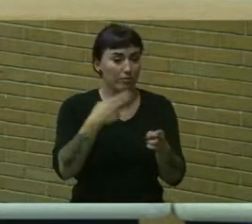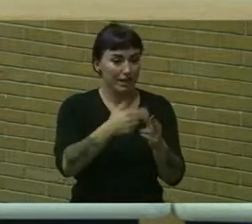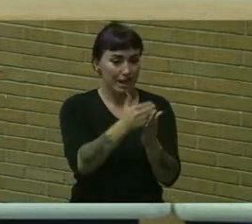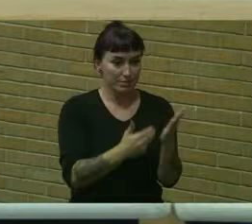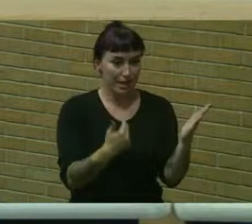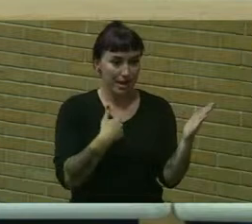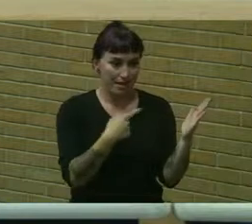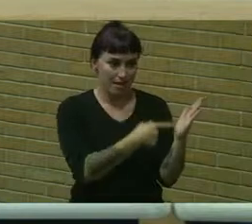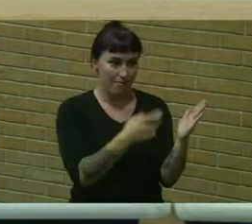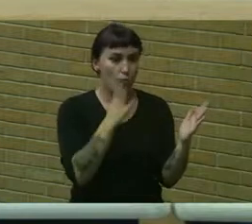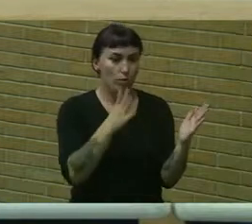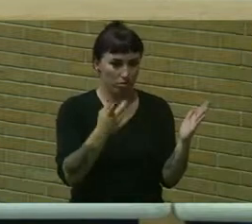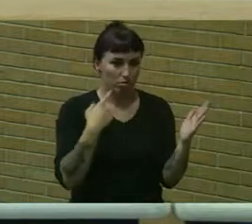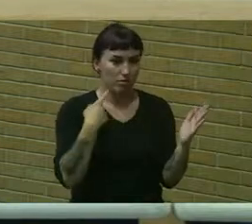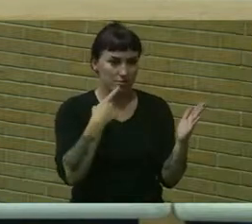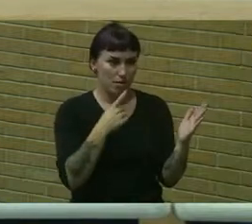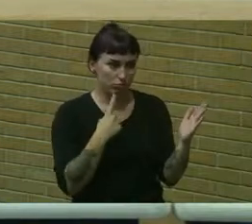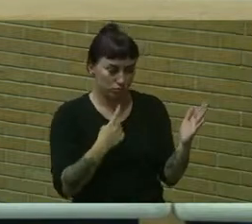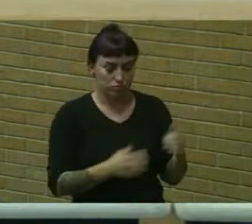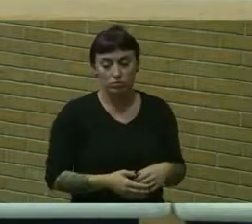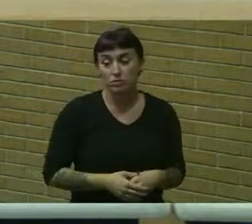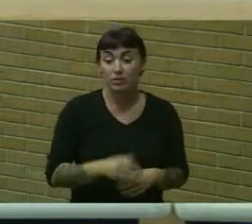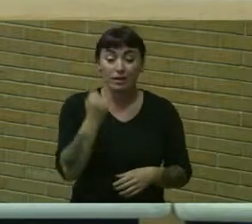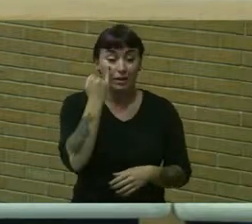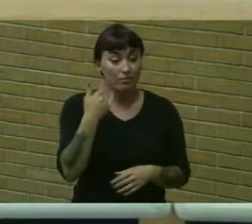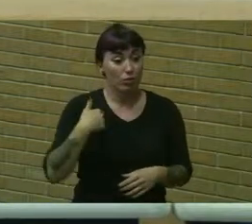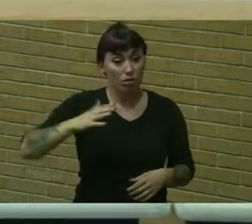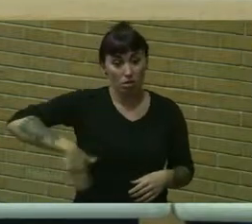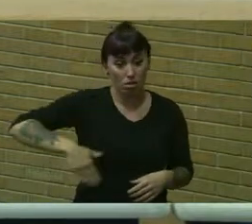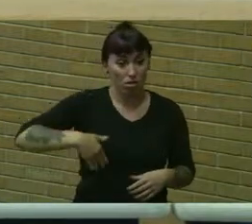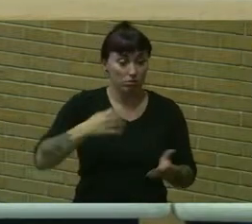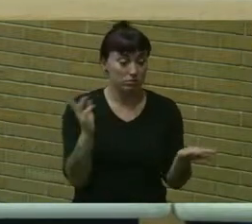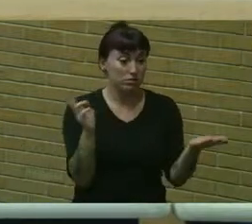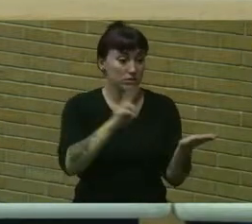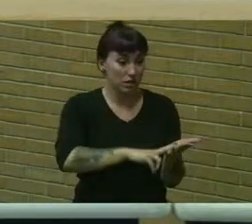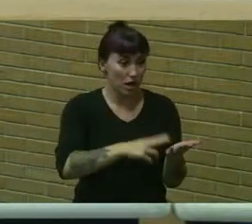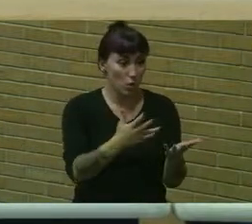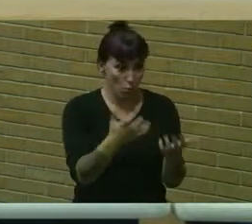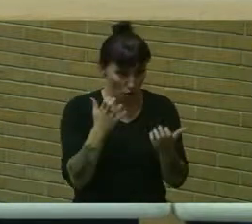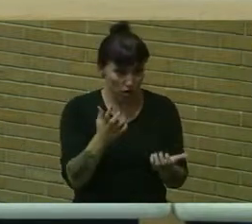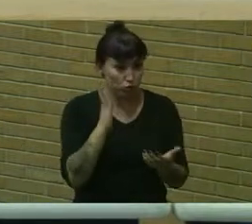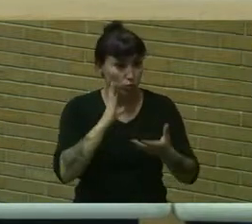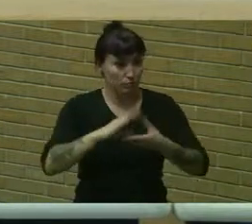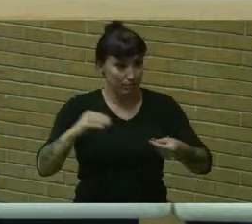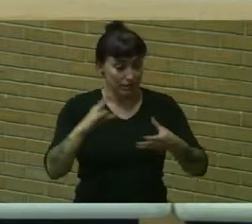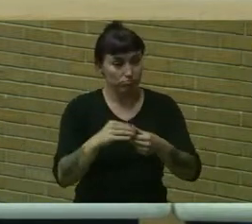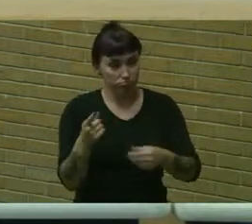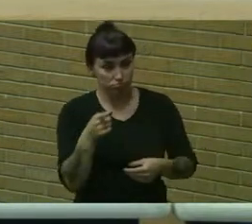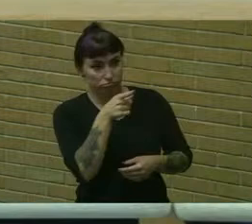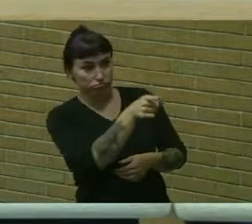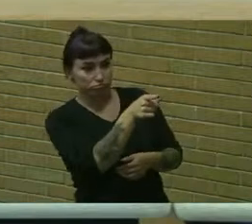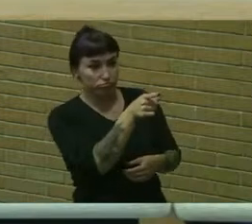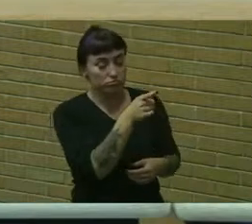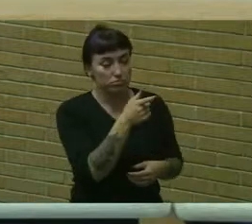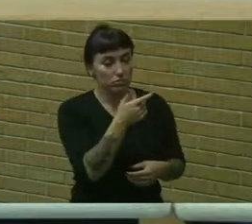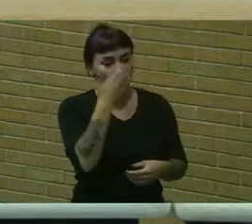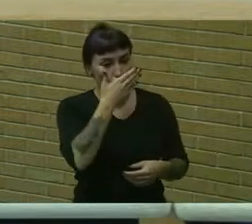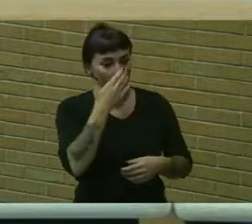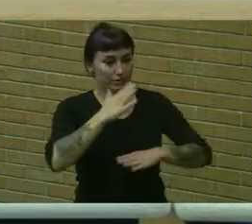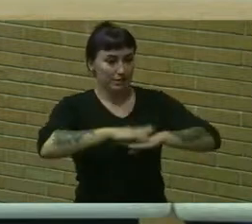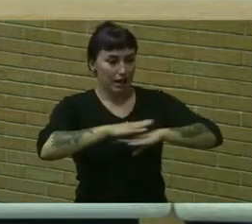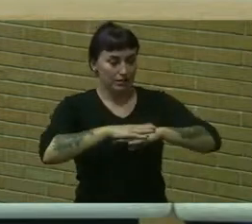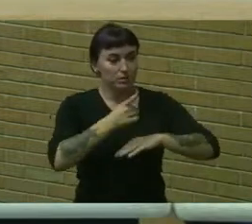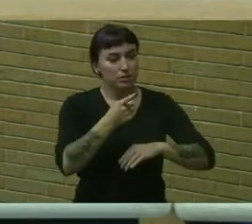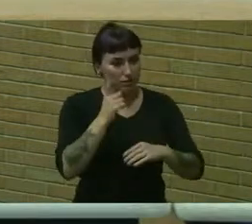be getting to those in just a moment. But if you haven't had a chance to sign in and you want to speak, go out to the front desk.